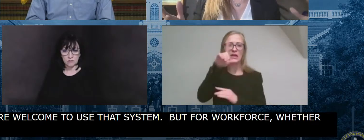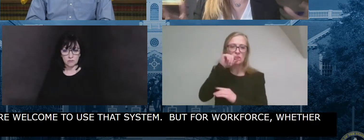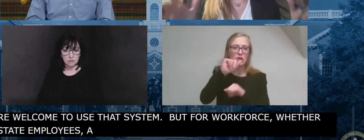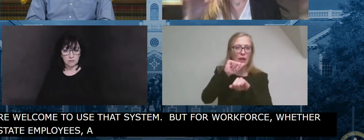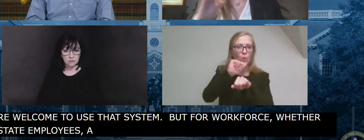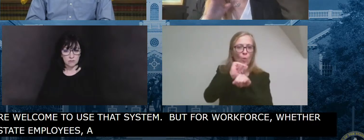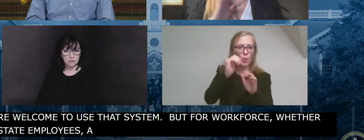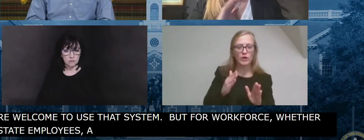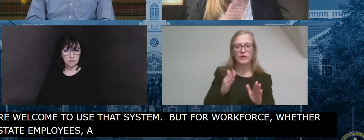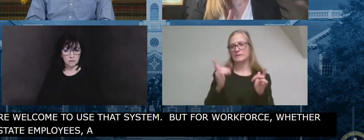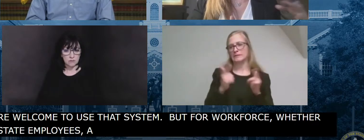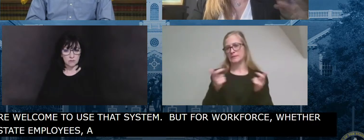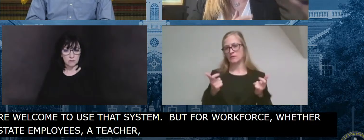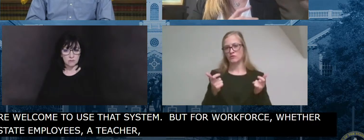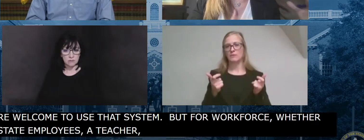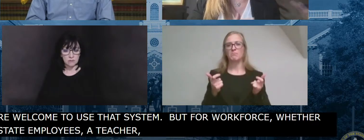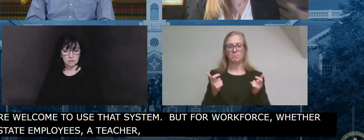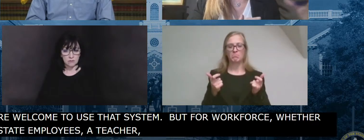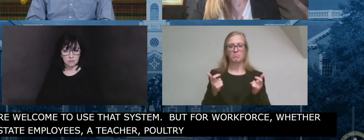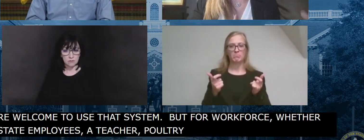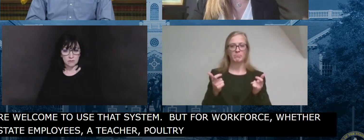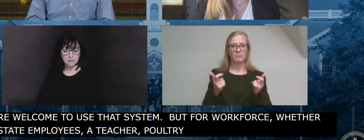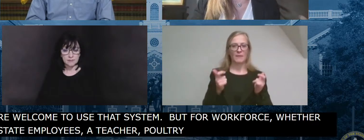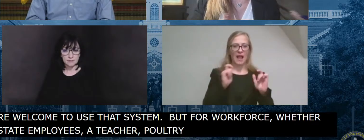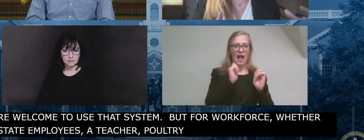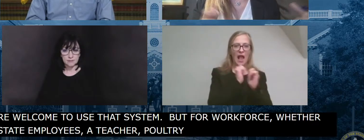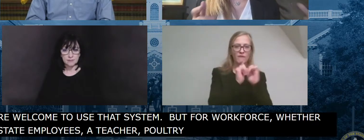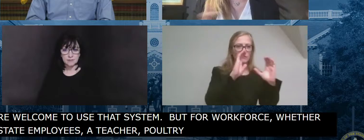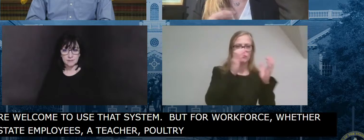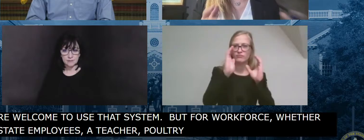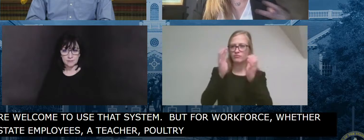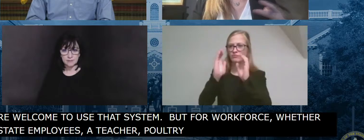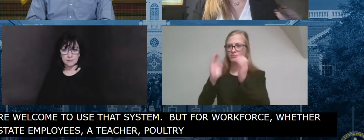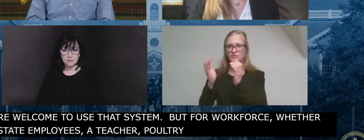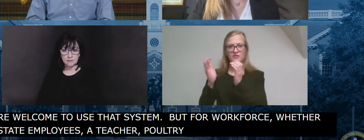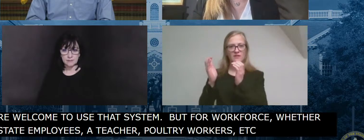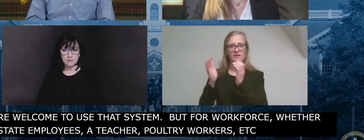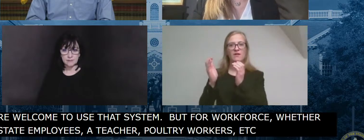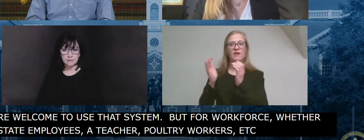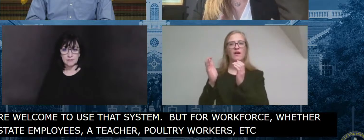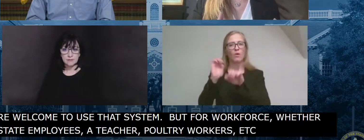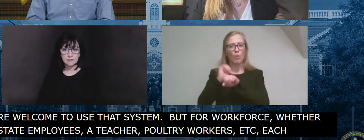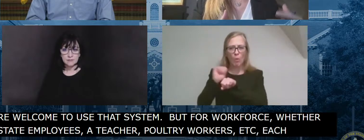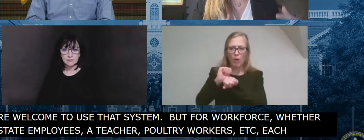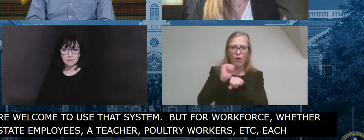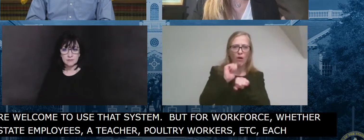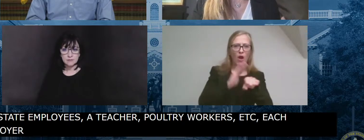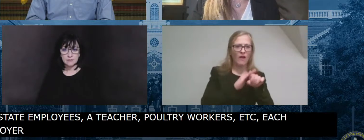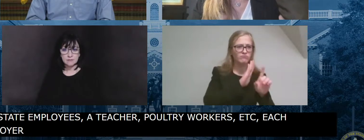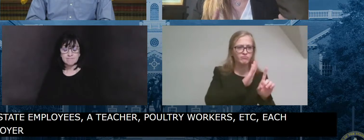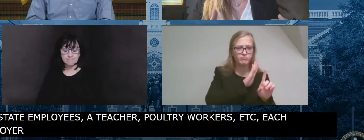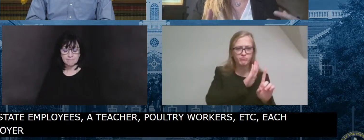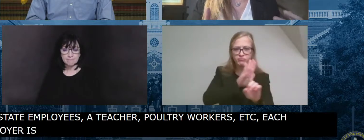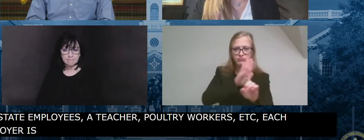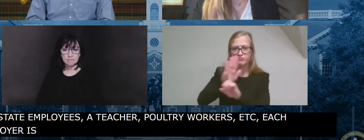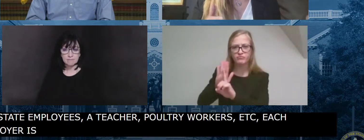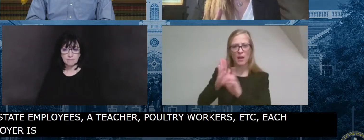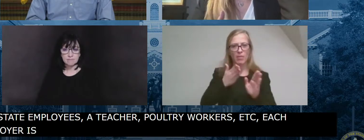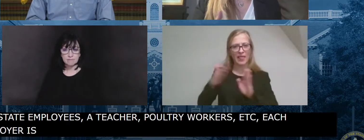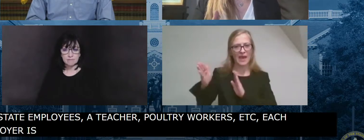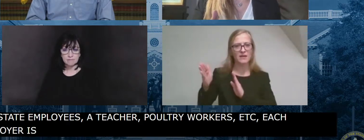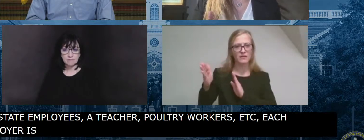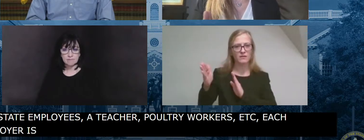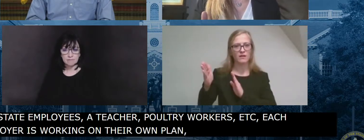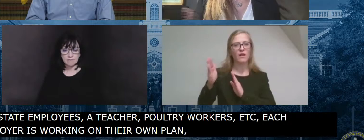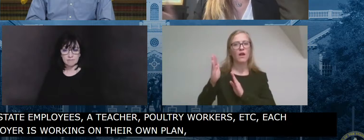et cetera, each entity, each employer is working on their own plan, and they're going to